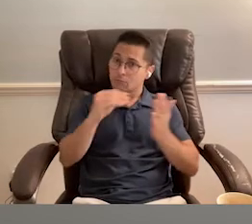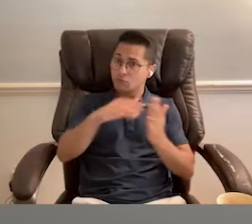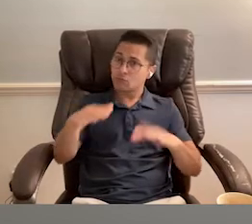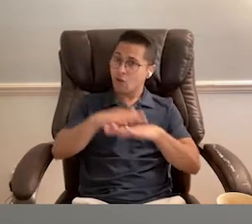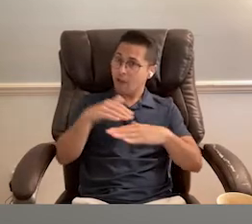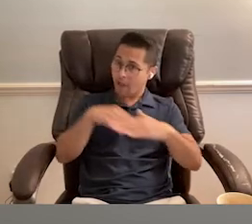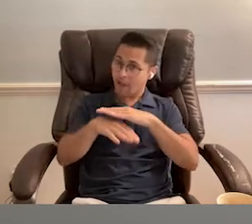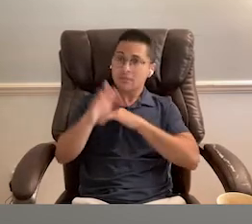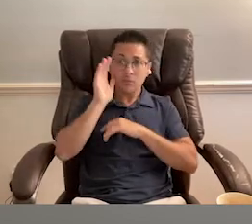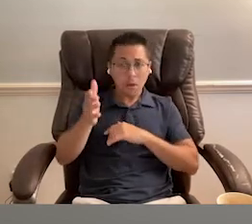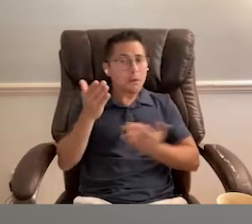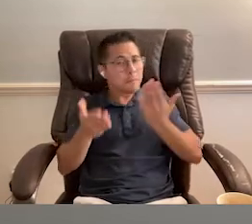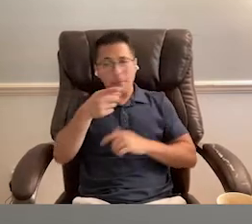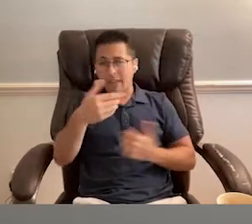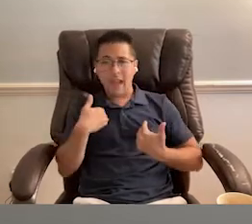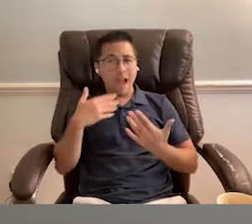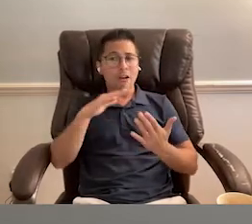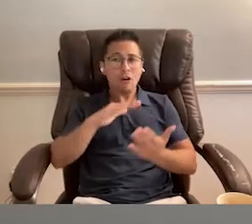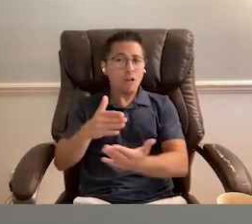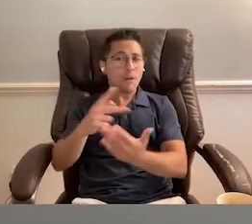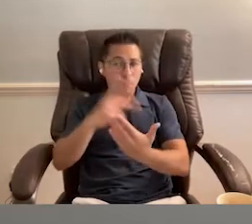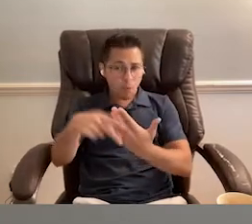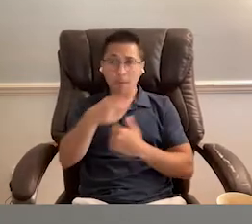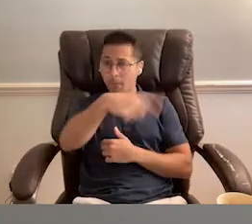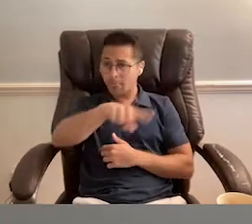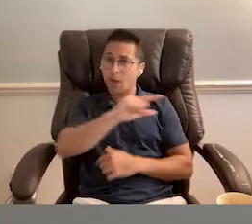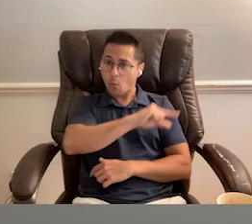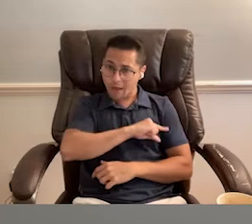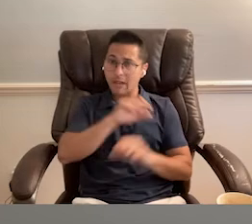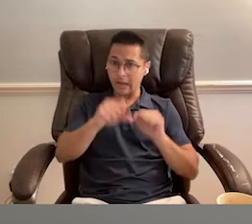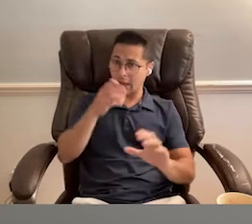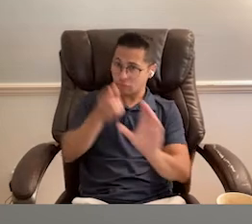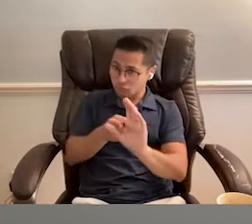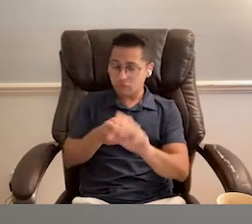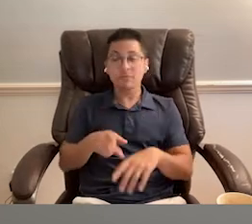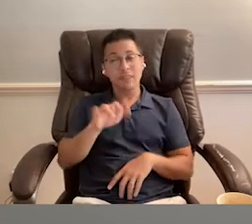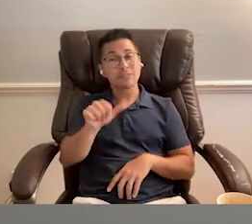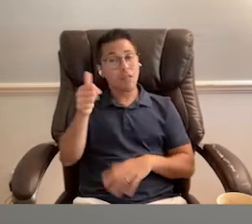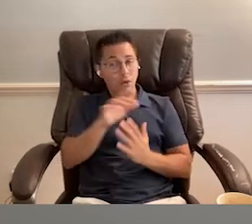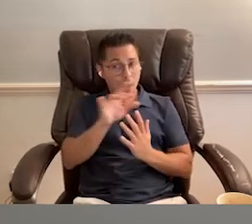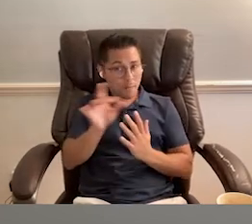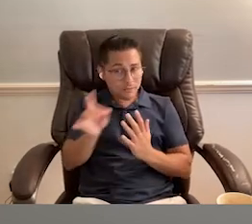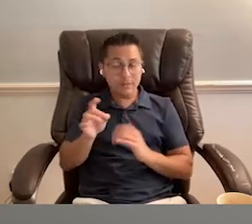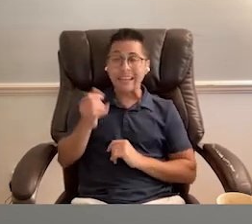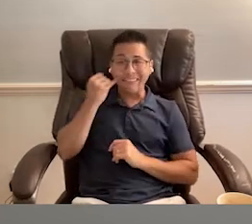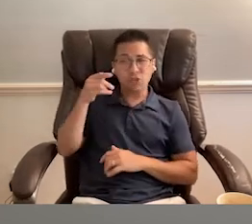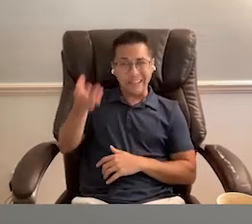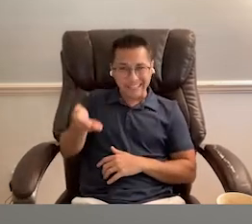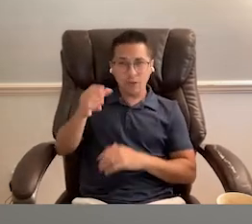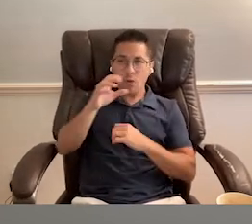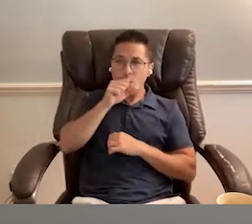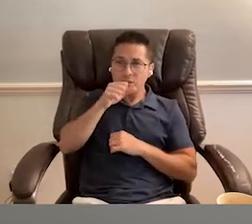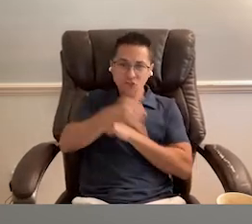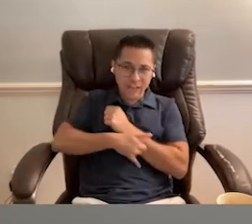there might be a culinary program that they qualify and can get into. So that's another option. If you're in Orange County, you're